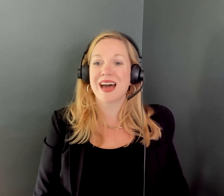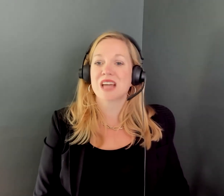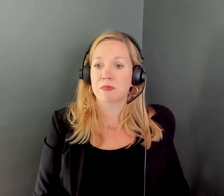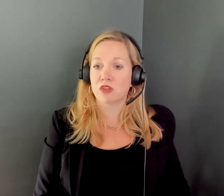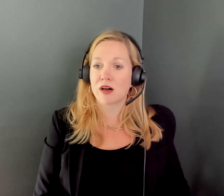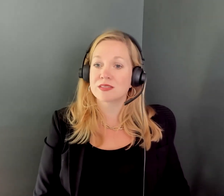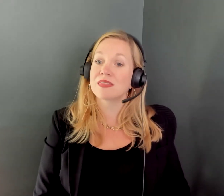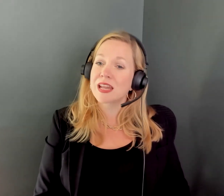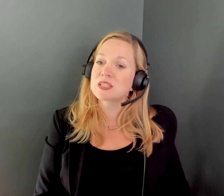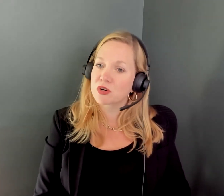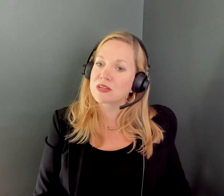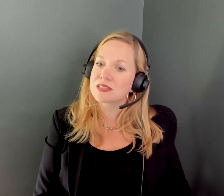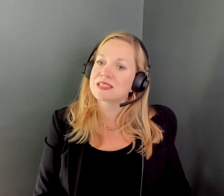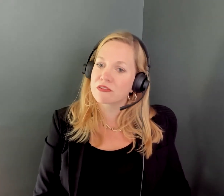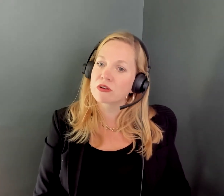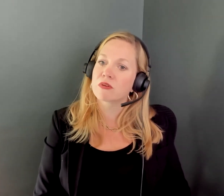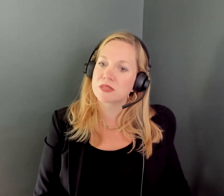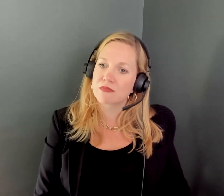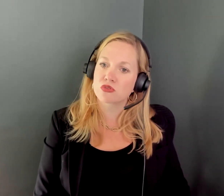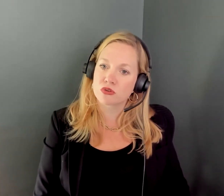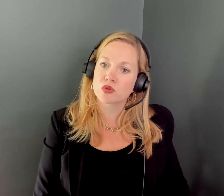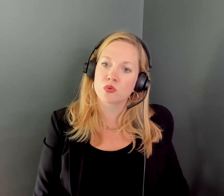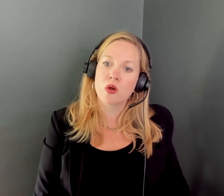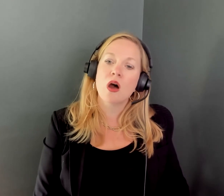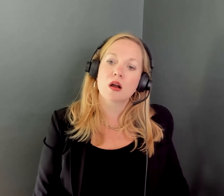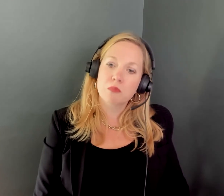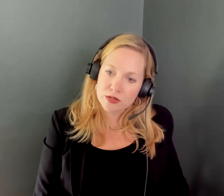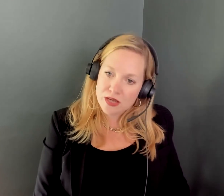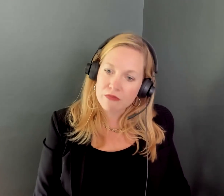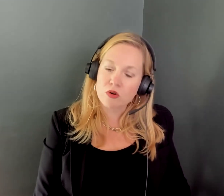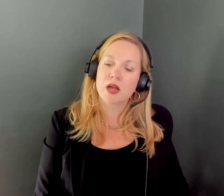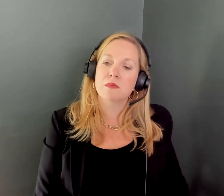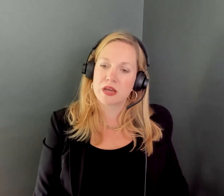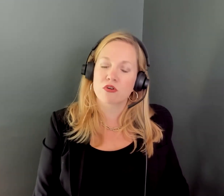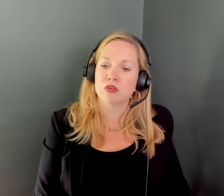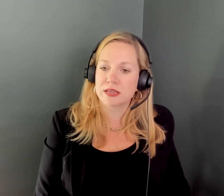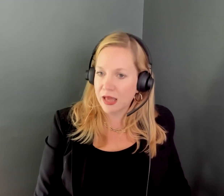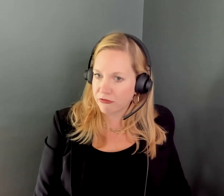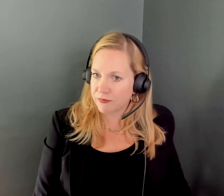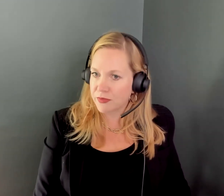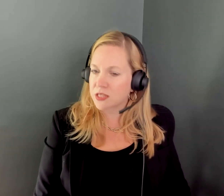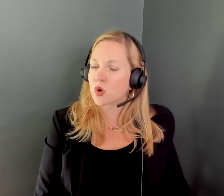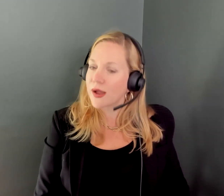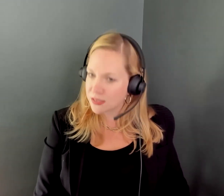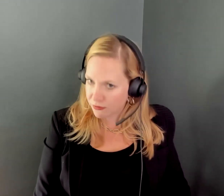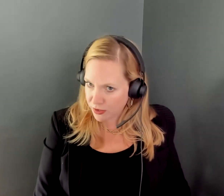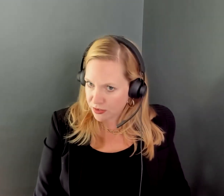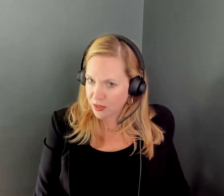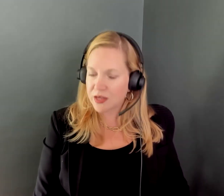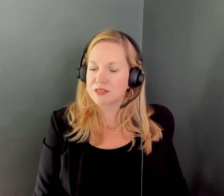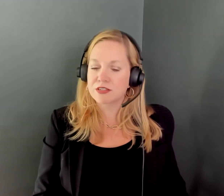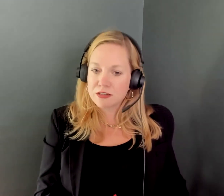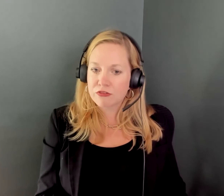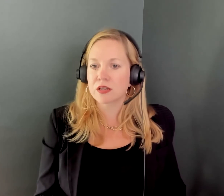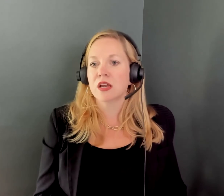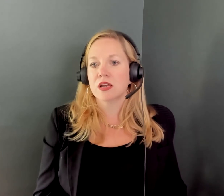with that type of loss. And that experience is different from deaf children who are born deaf or become deaf early in life. It's quite different.